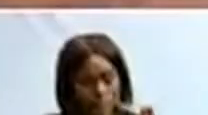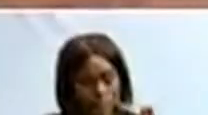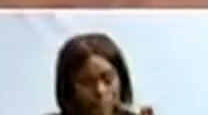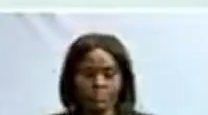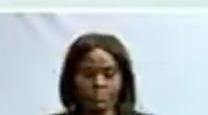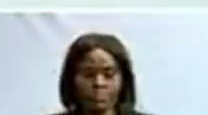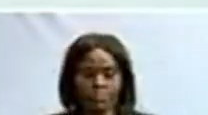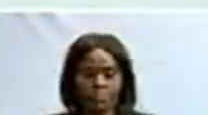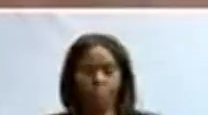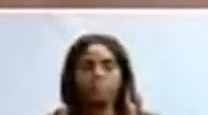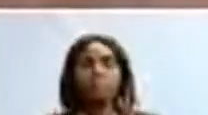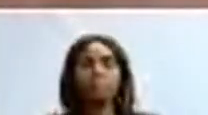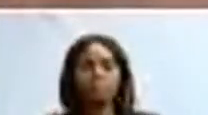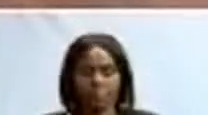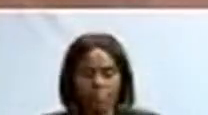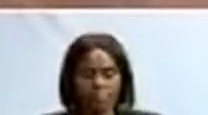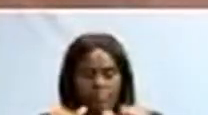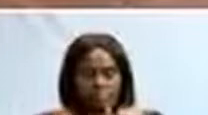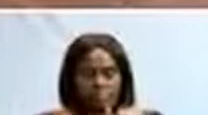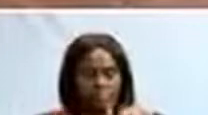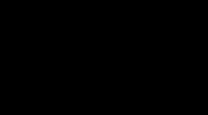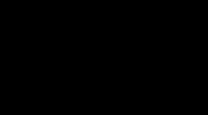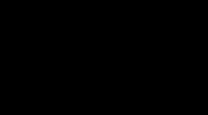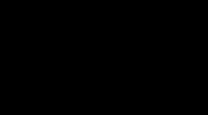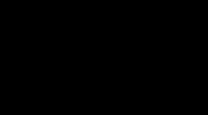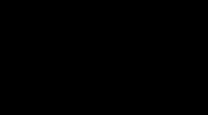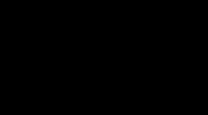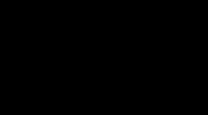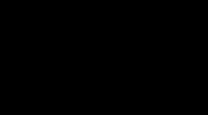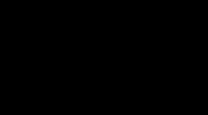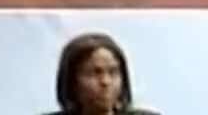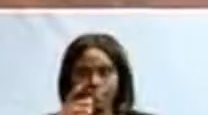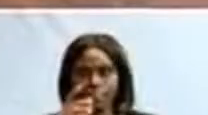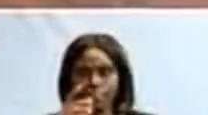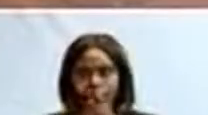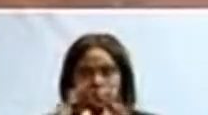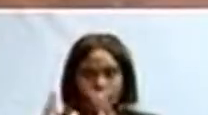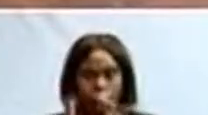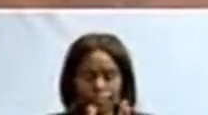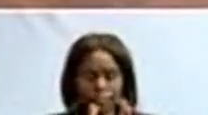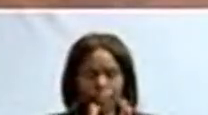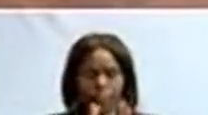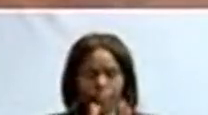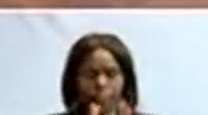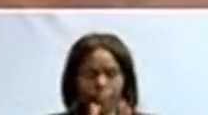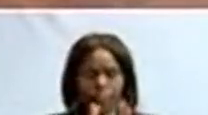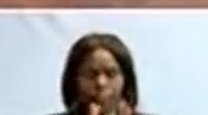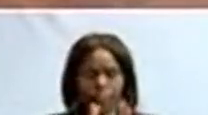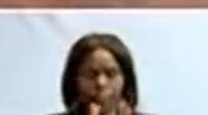It acknowledges the auditor's observation to prepare.